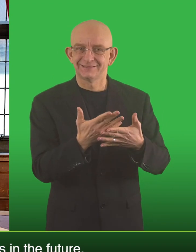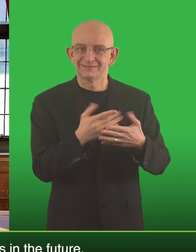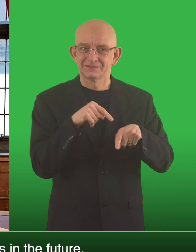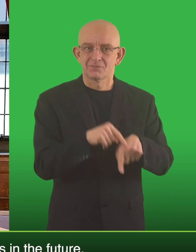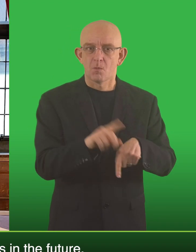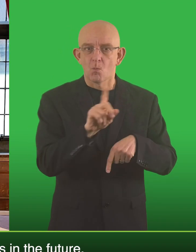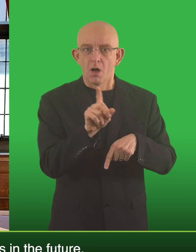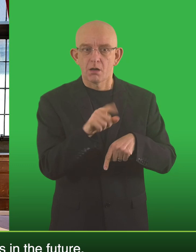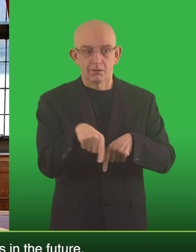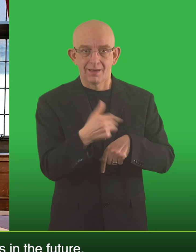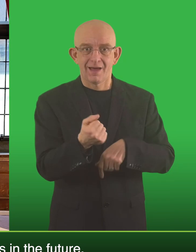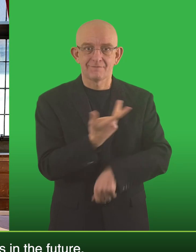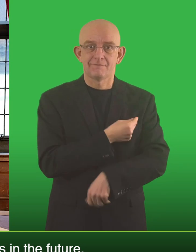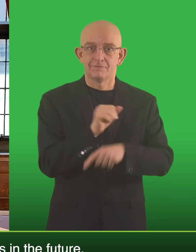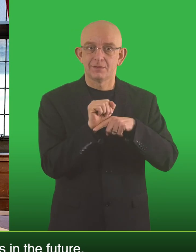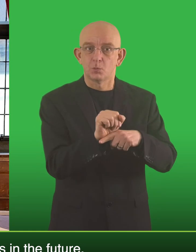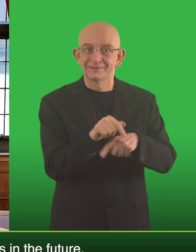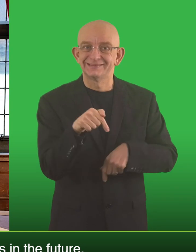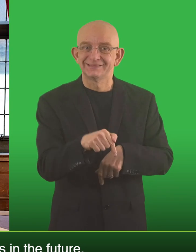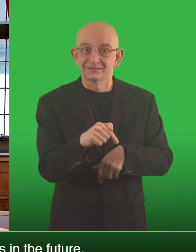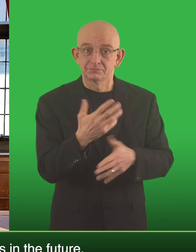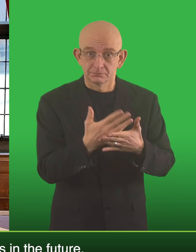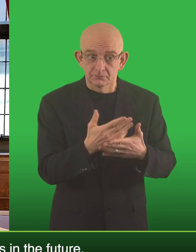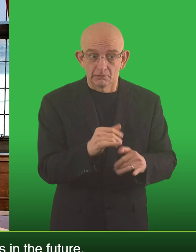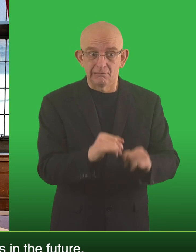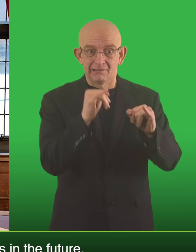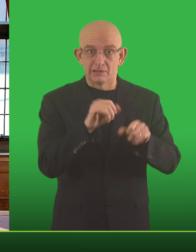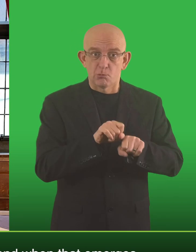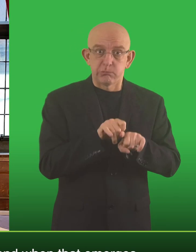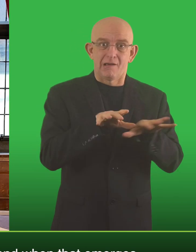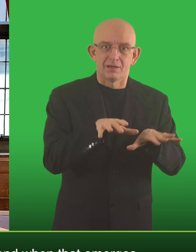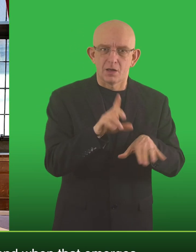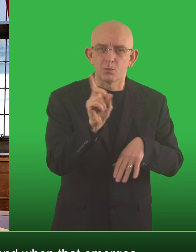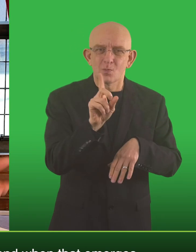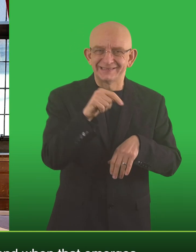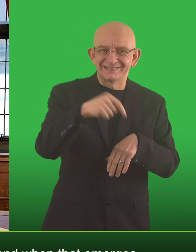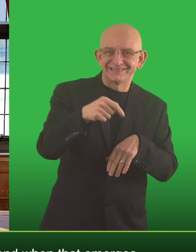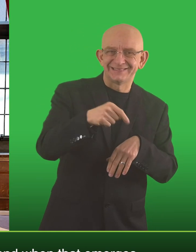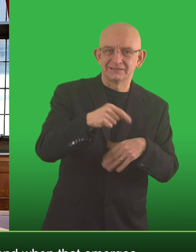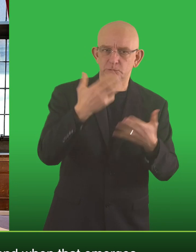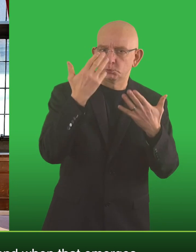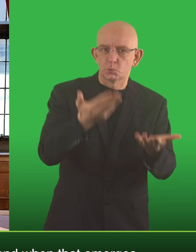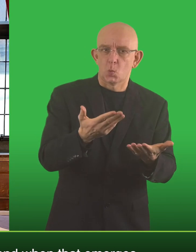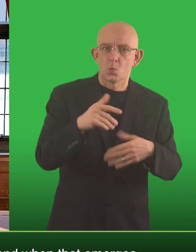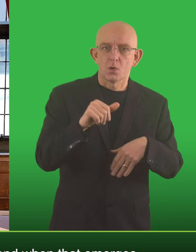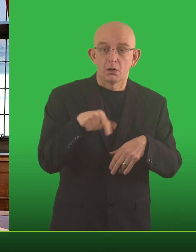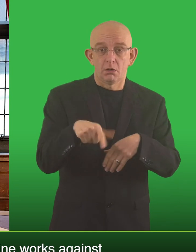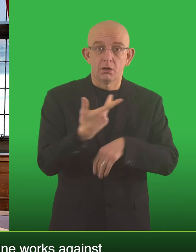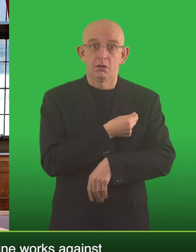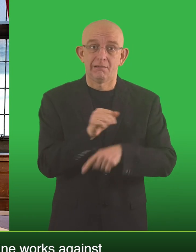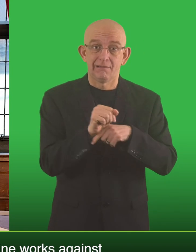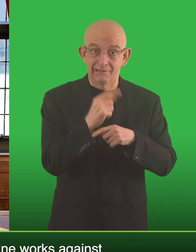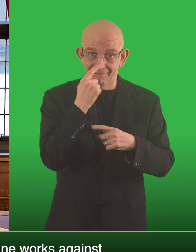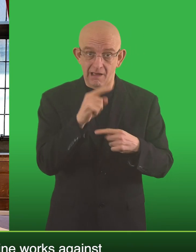future, and how big a deal that is depends on the level of immunity, it depends on the severity of the variant as and when that emerges, it